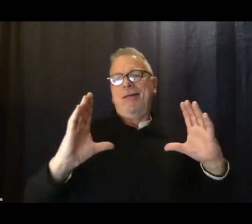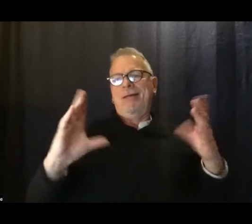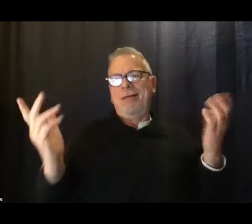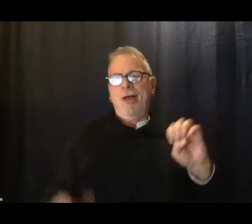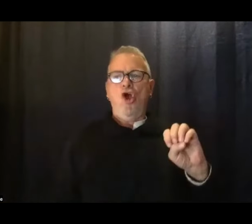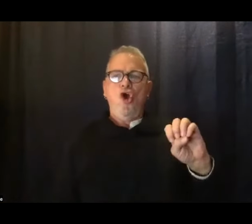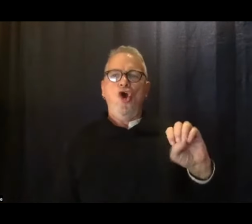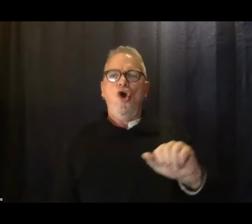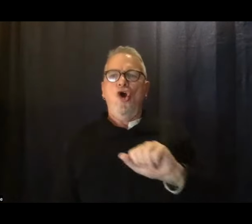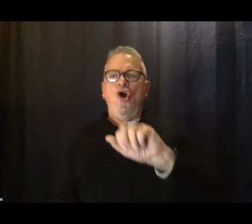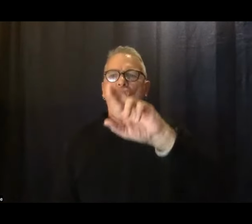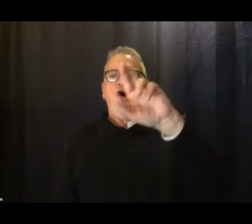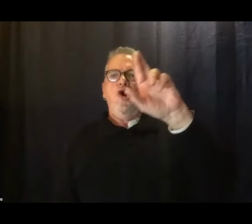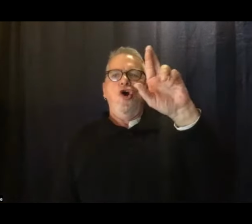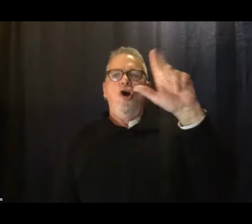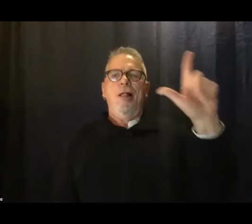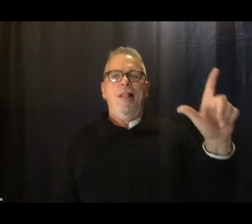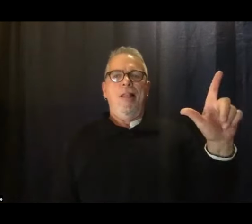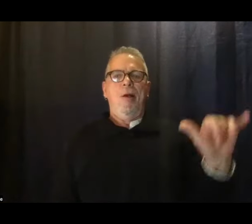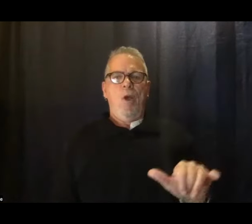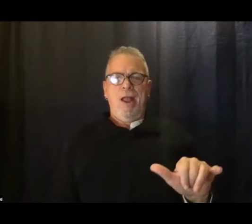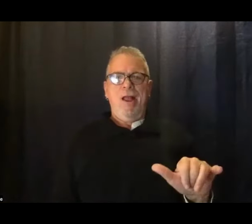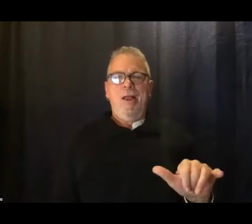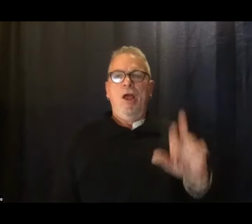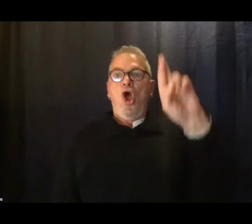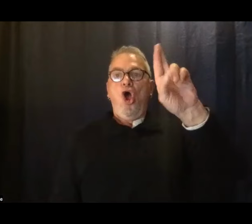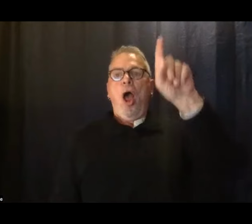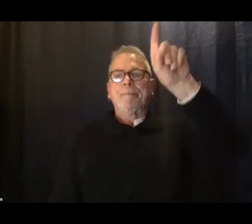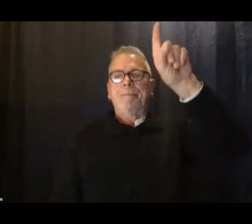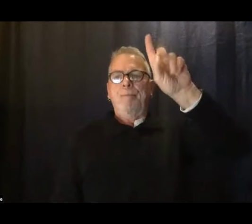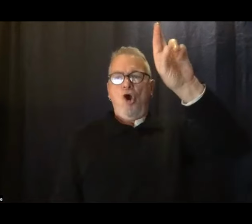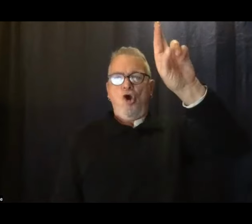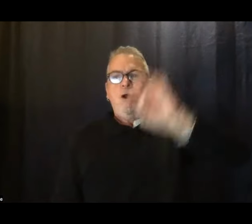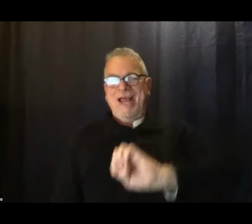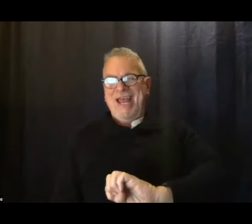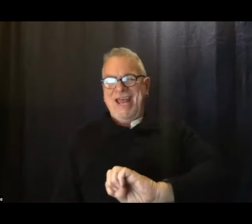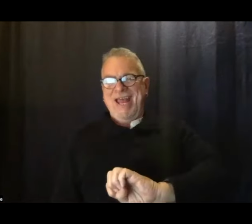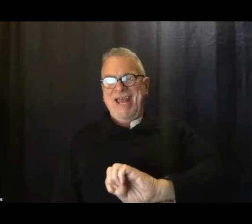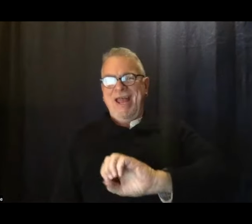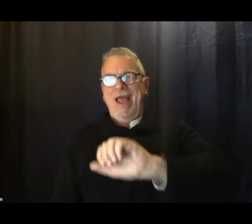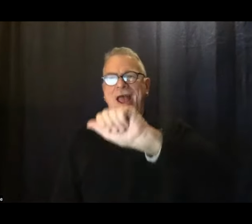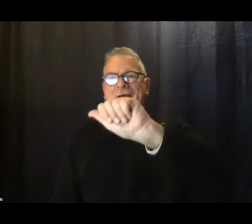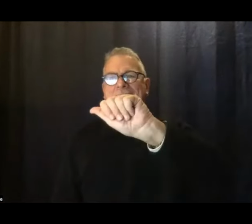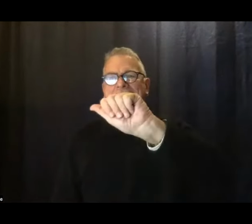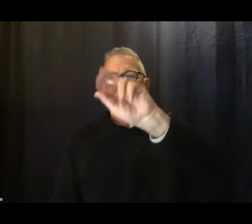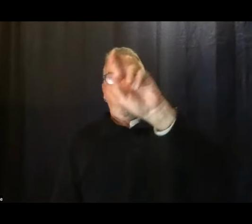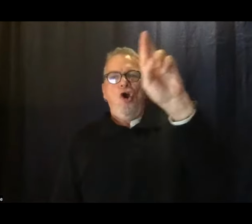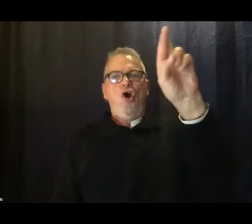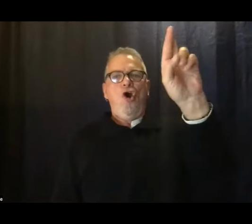interesting because you have a clock, right? An old analog on the wall clock, and early.